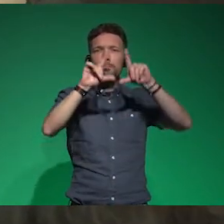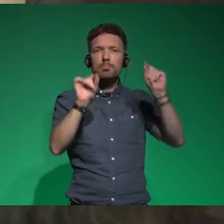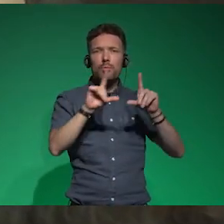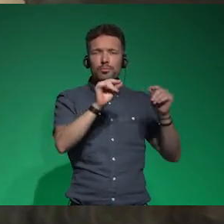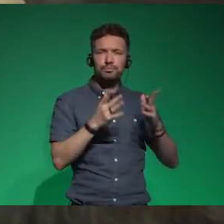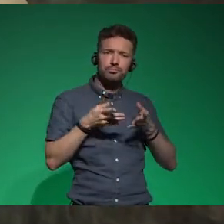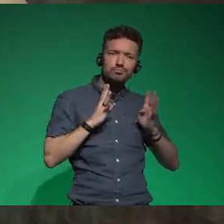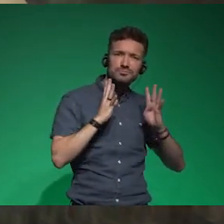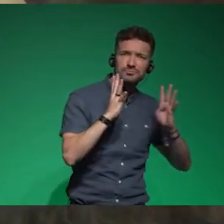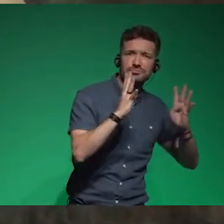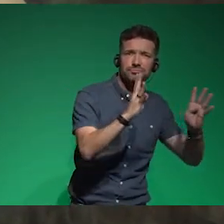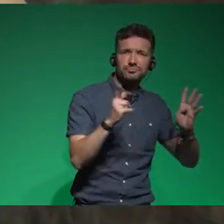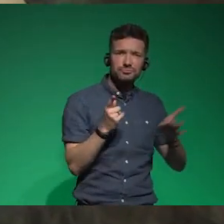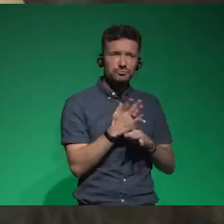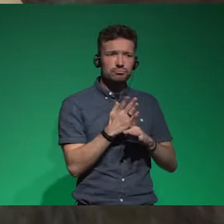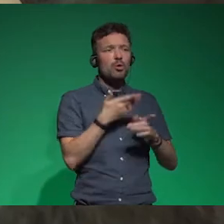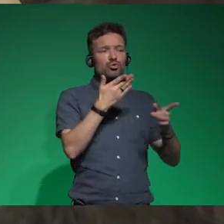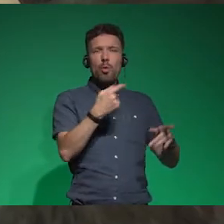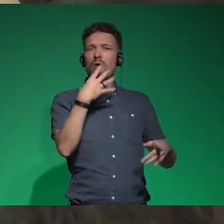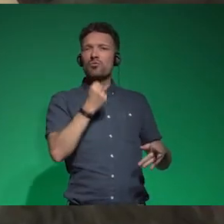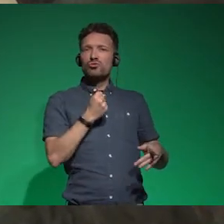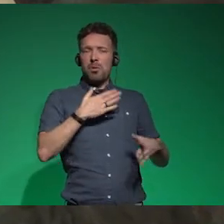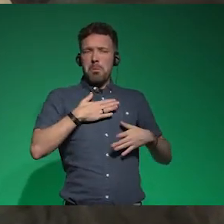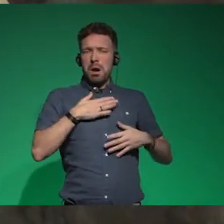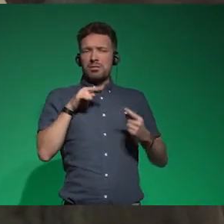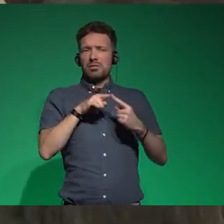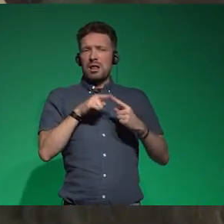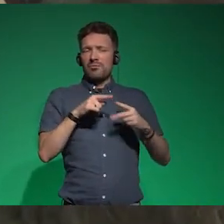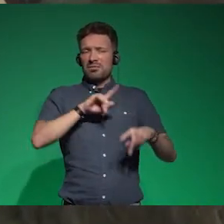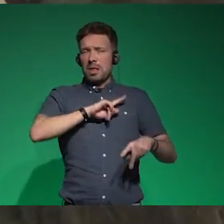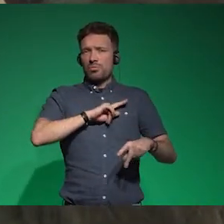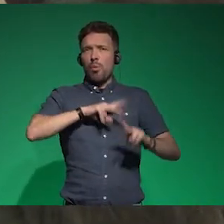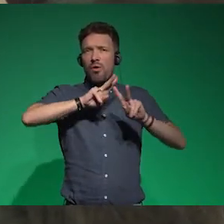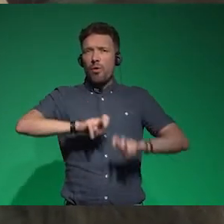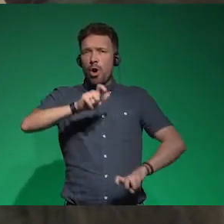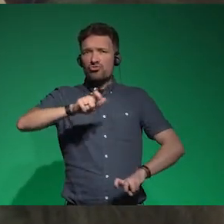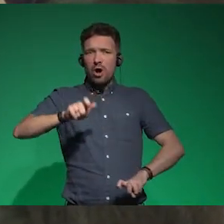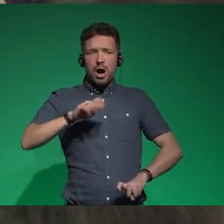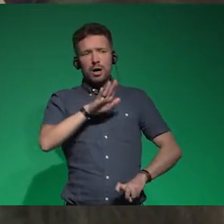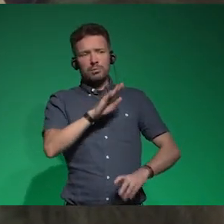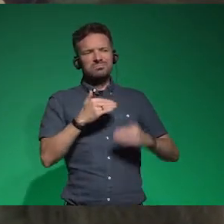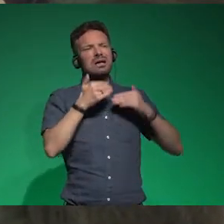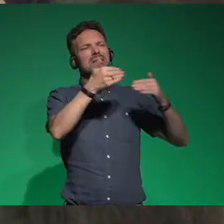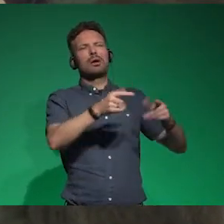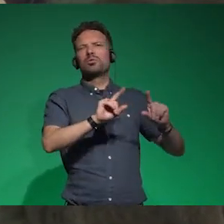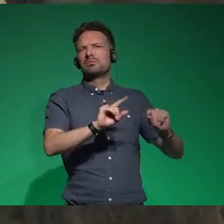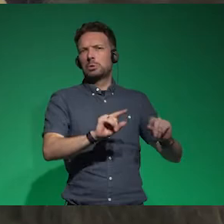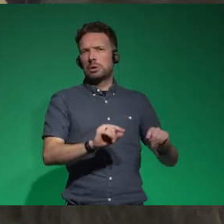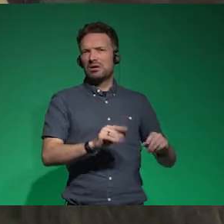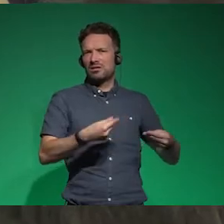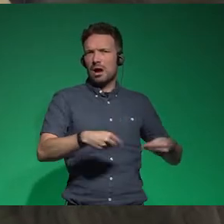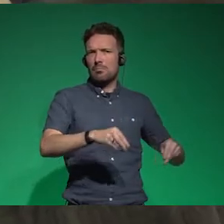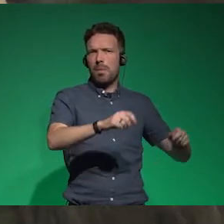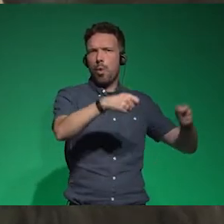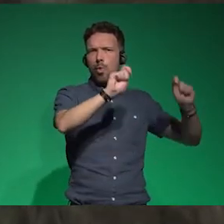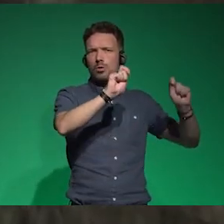then also see what local solutions are already present there. Yeah. Because there will be, of course, adapted to the local conditions, already